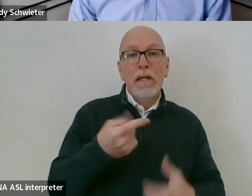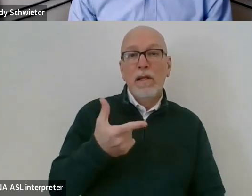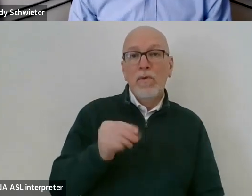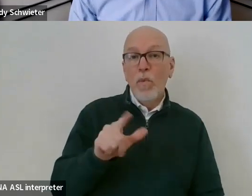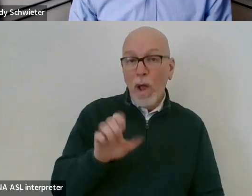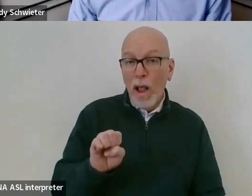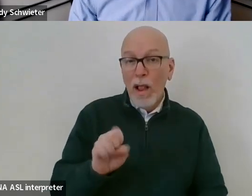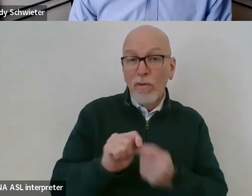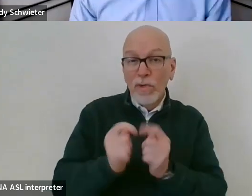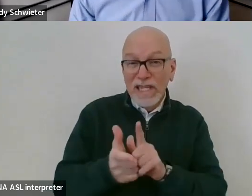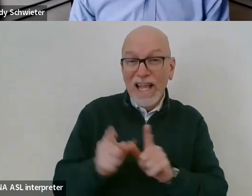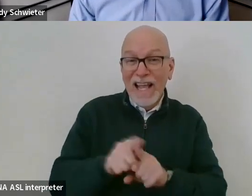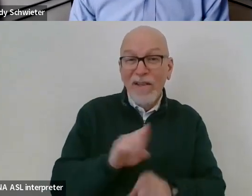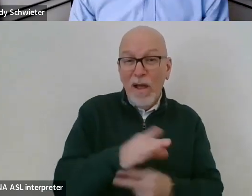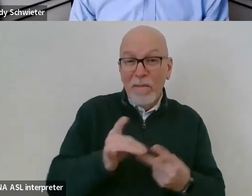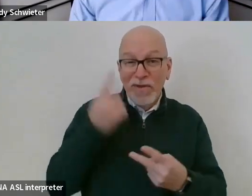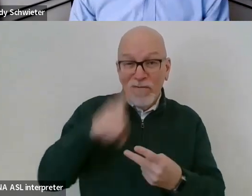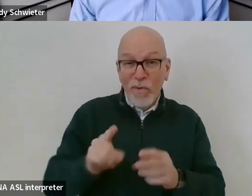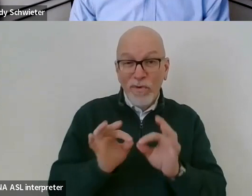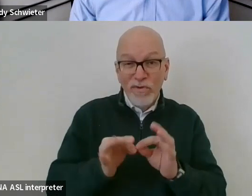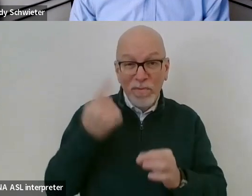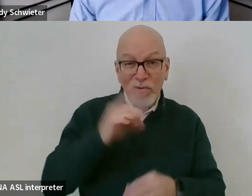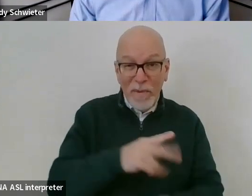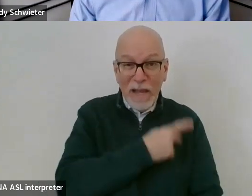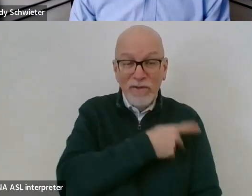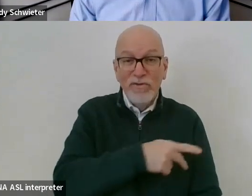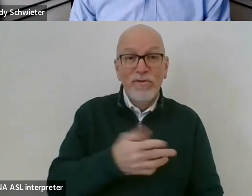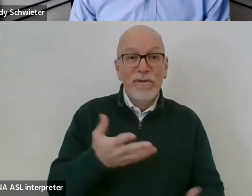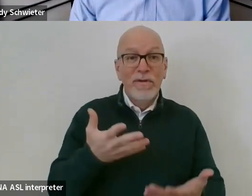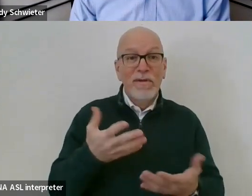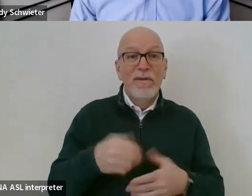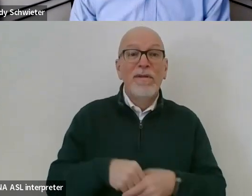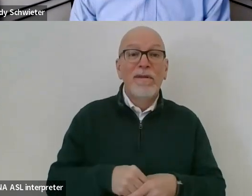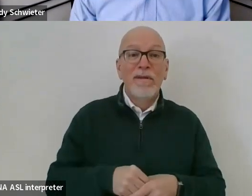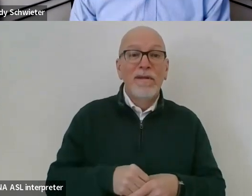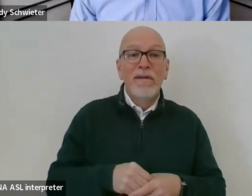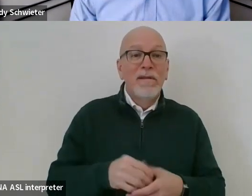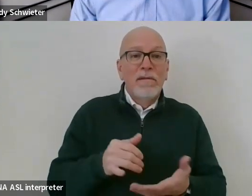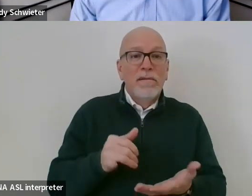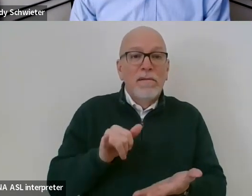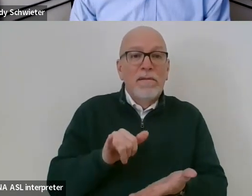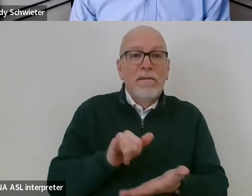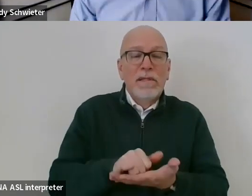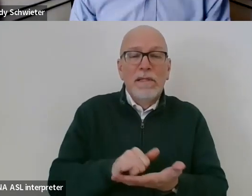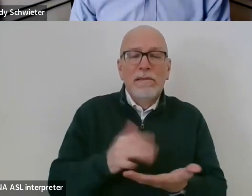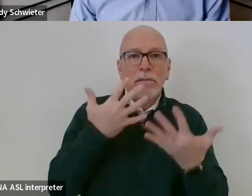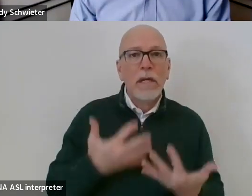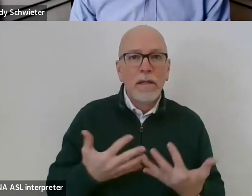Translate as the option for translation for their patients and visitors. That's a sorry state of